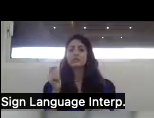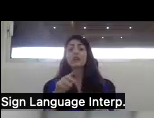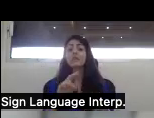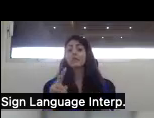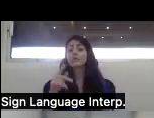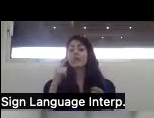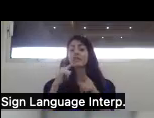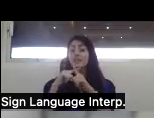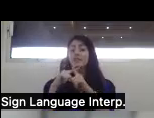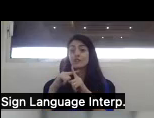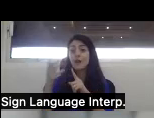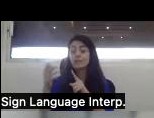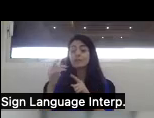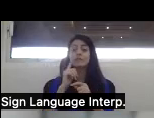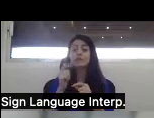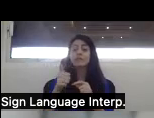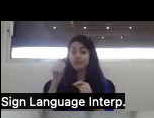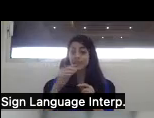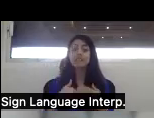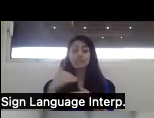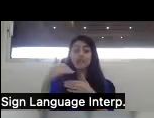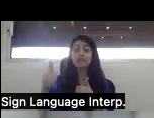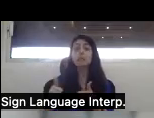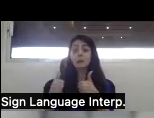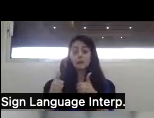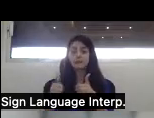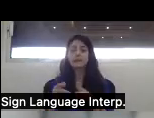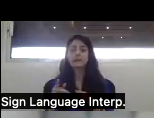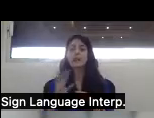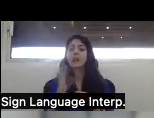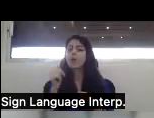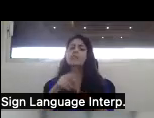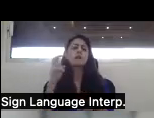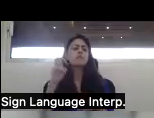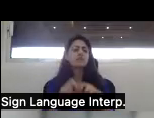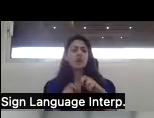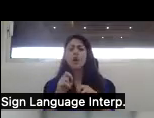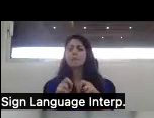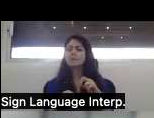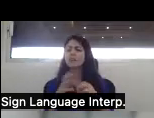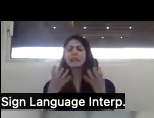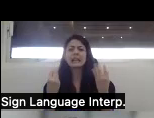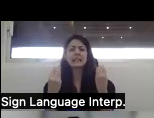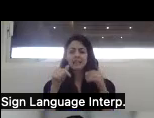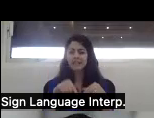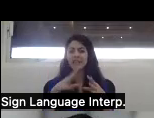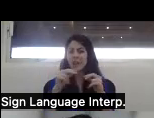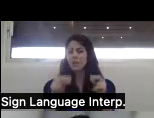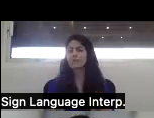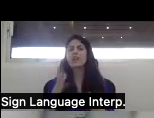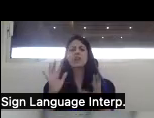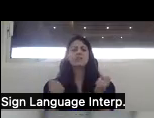represents in Lebanon, despite the challenges. And I want to, this was recently launched. It's a scheme that has a